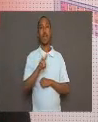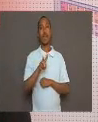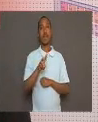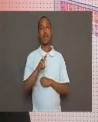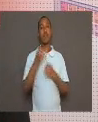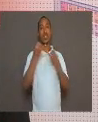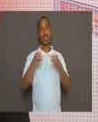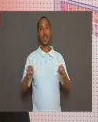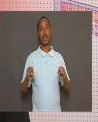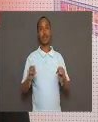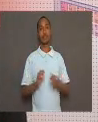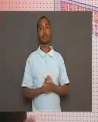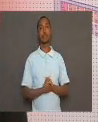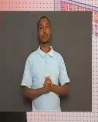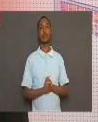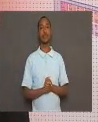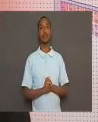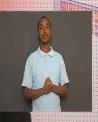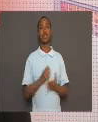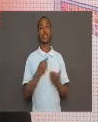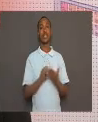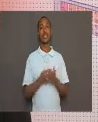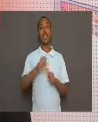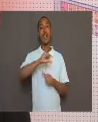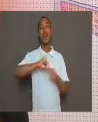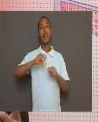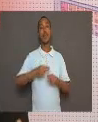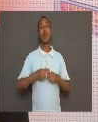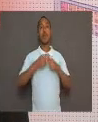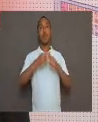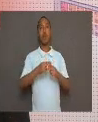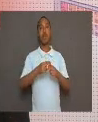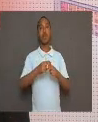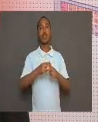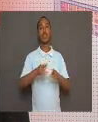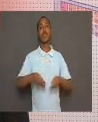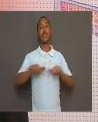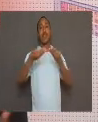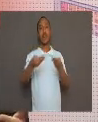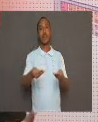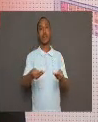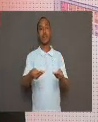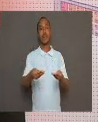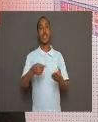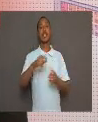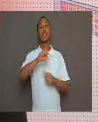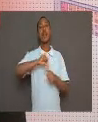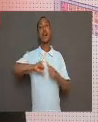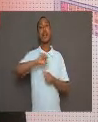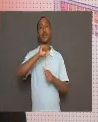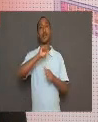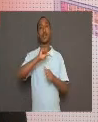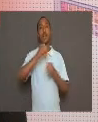for sharing. This atom is called the donor. The atom